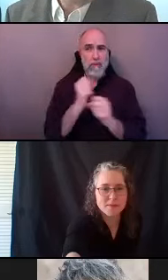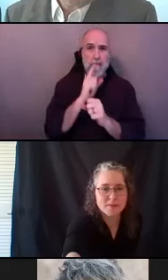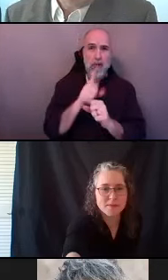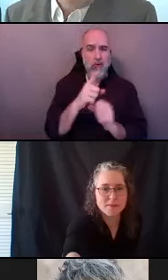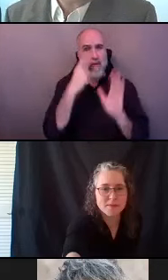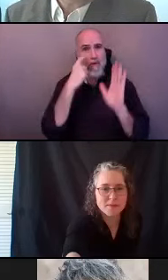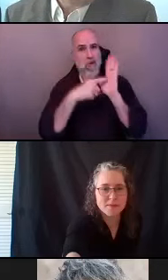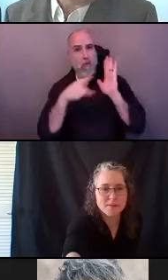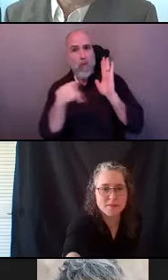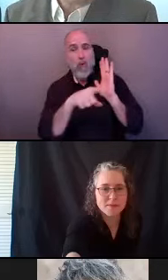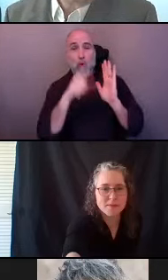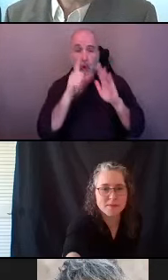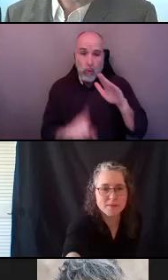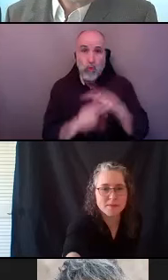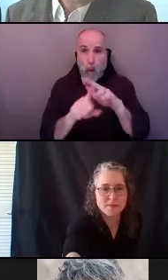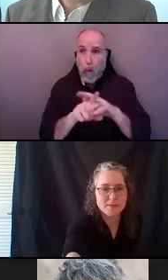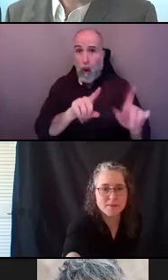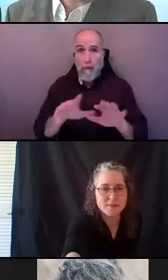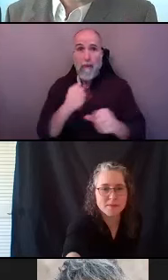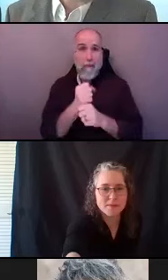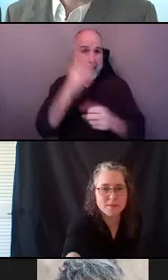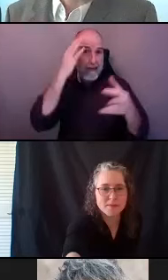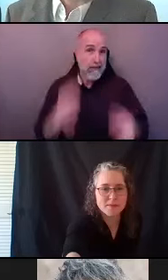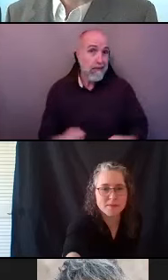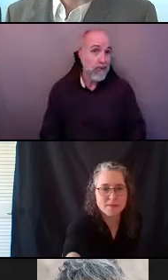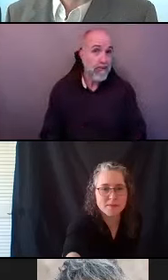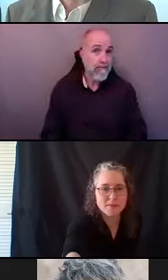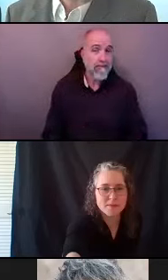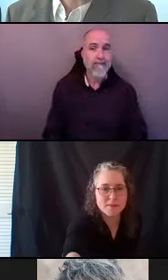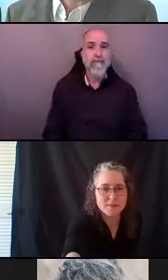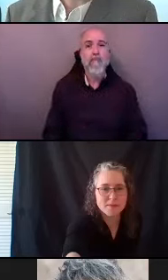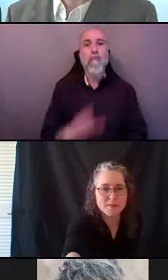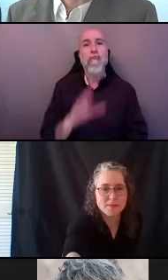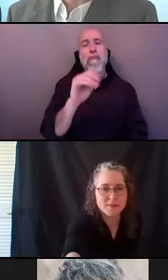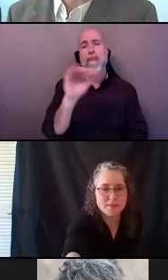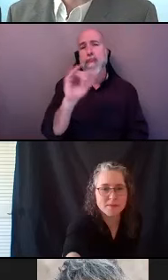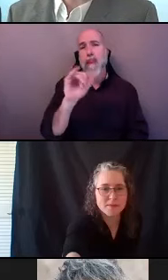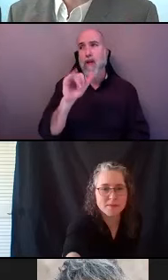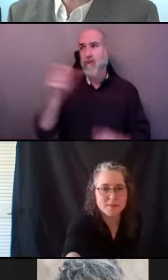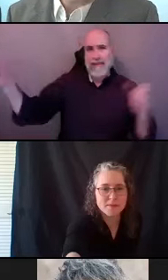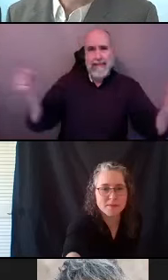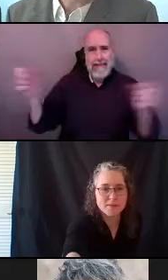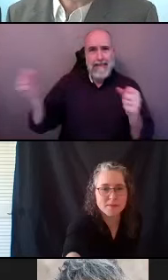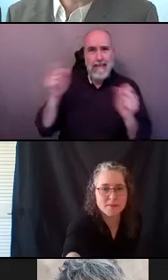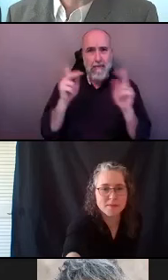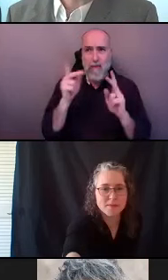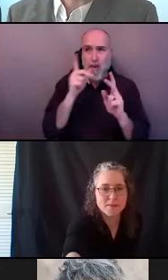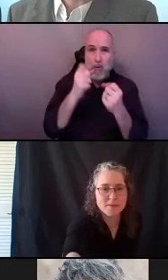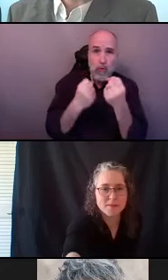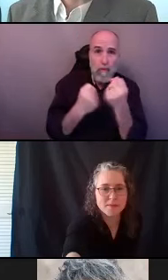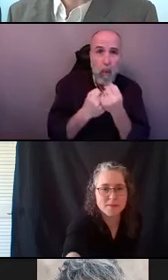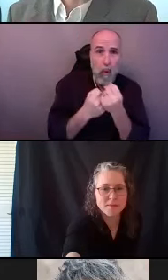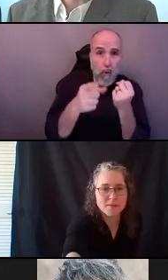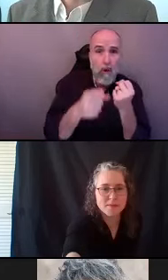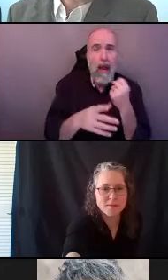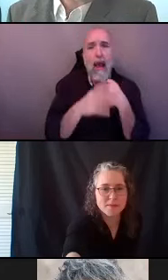People who show up decide. And then also bring people in, both the supporters of yours